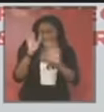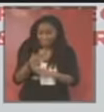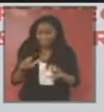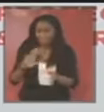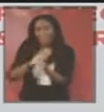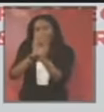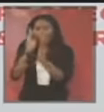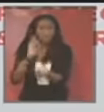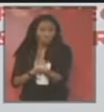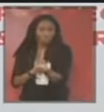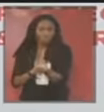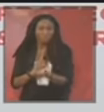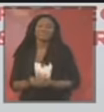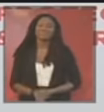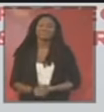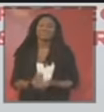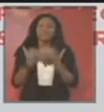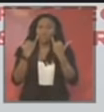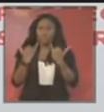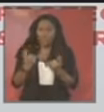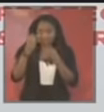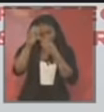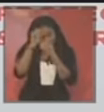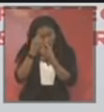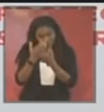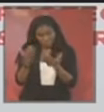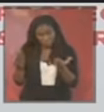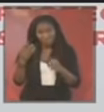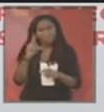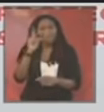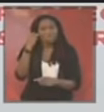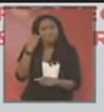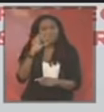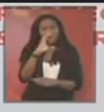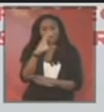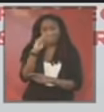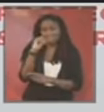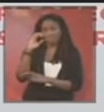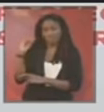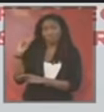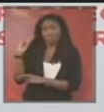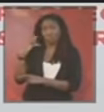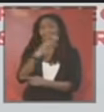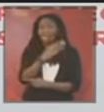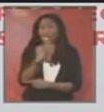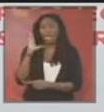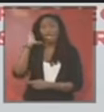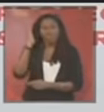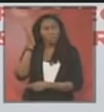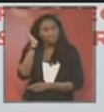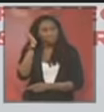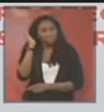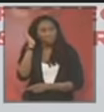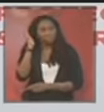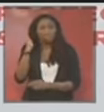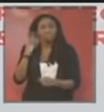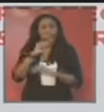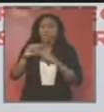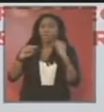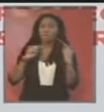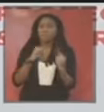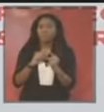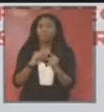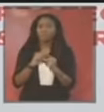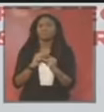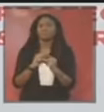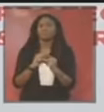an update, a clinical update from Dr. Parasram, and he will also give us an overview of the National